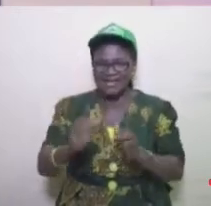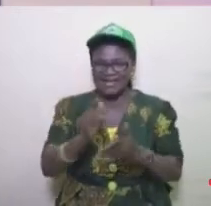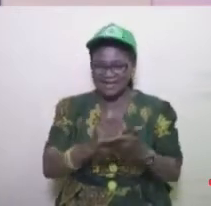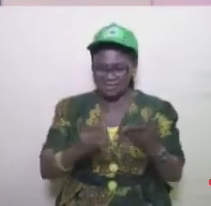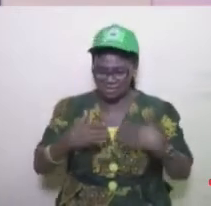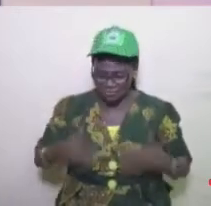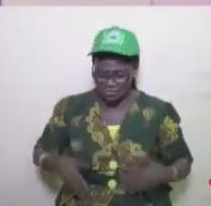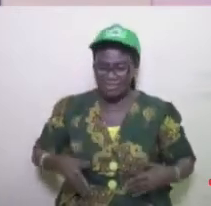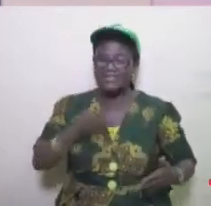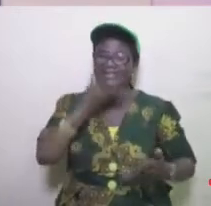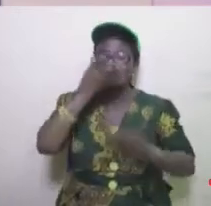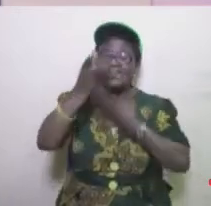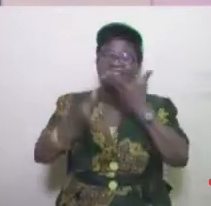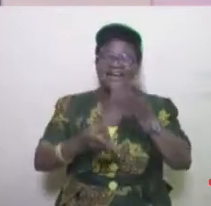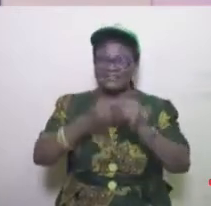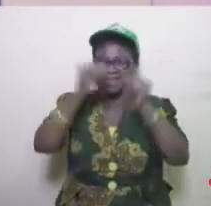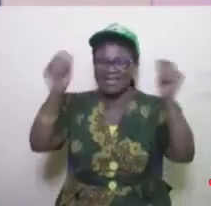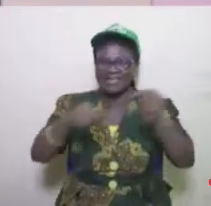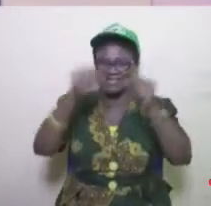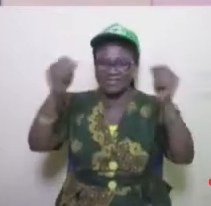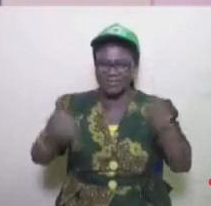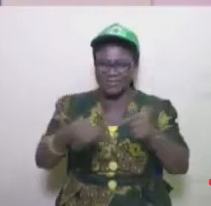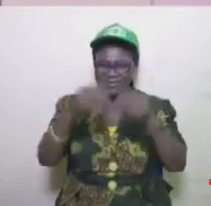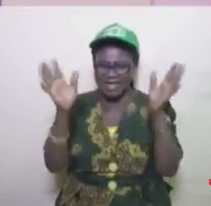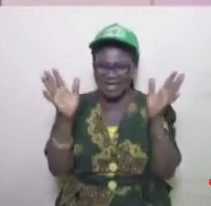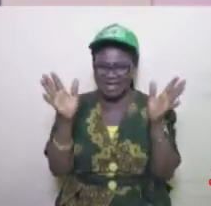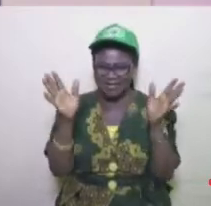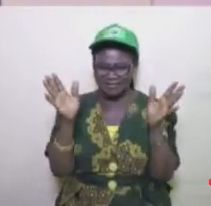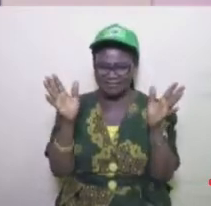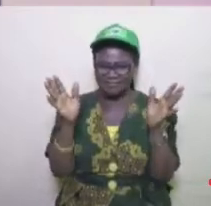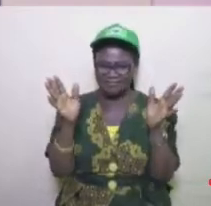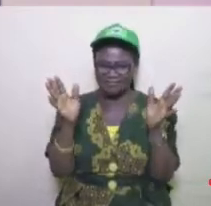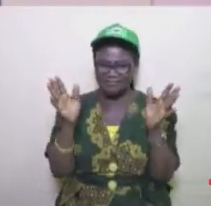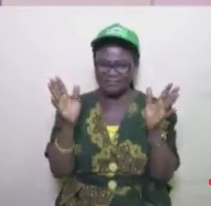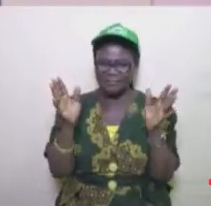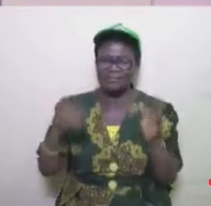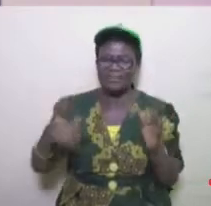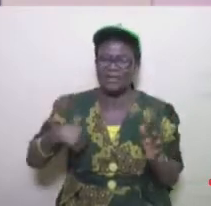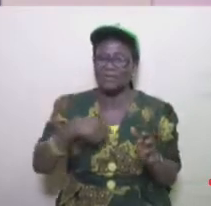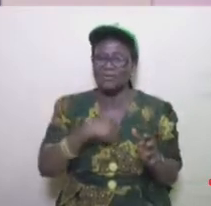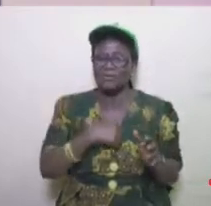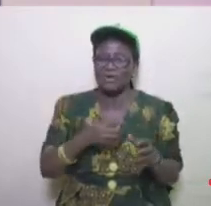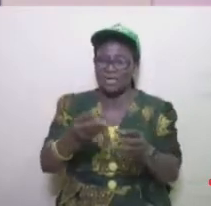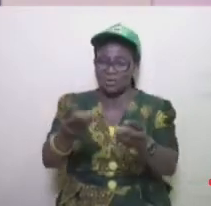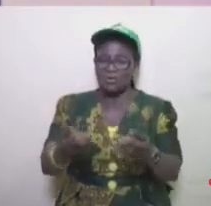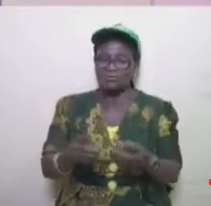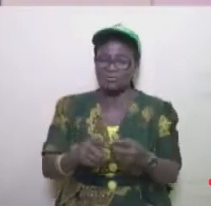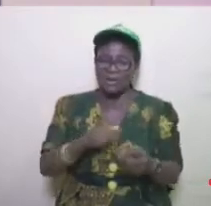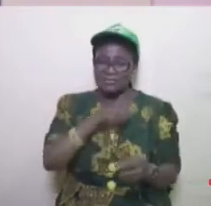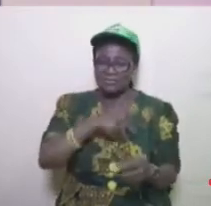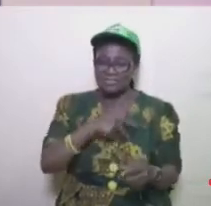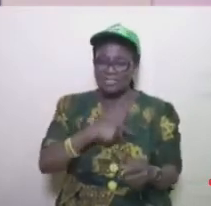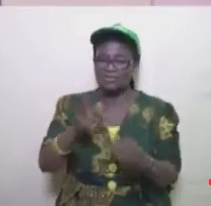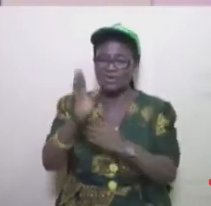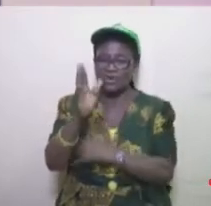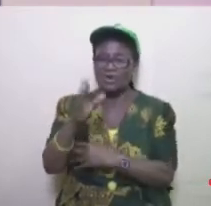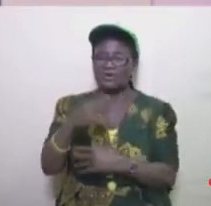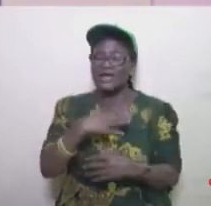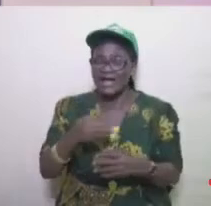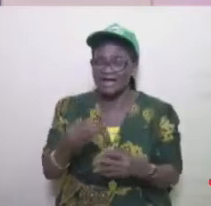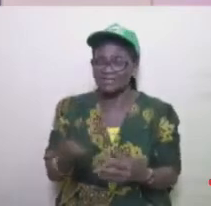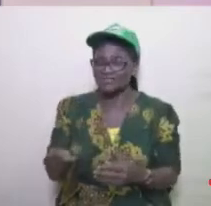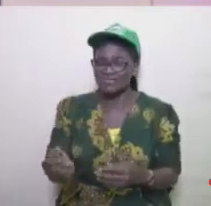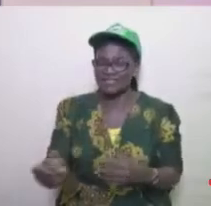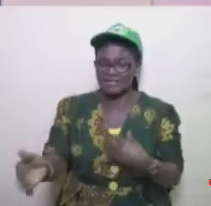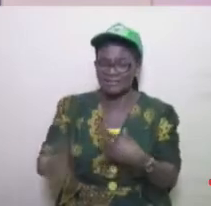shout hallelujah. Hallelujah. We want to appreciate God and the feedback that we are